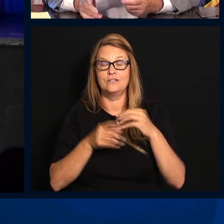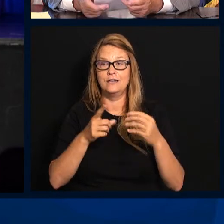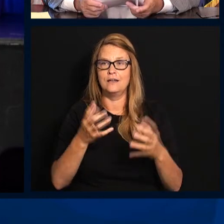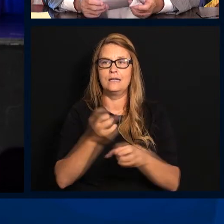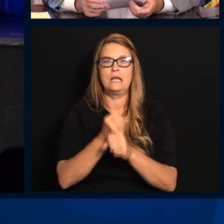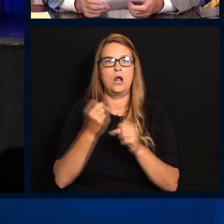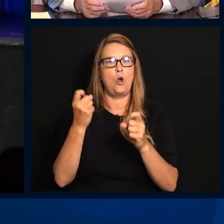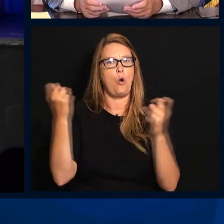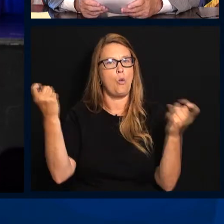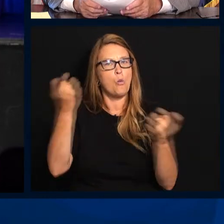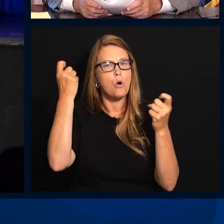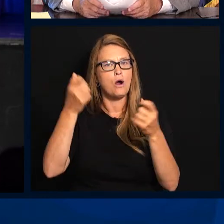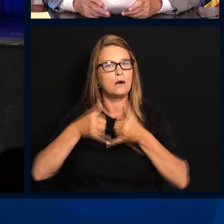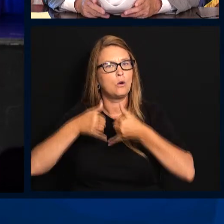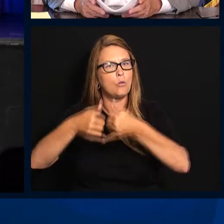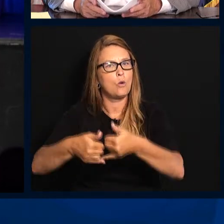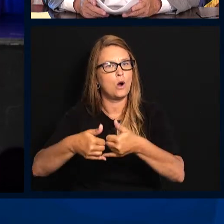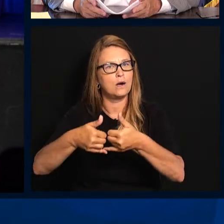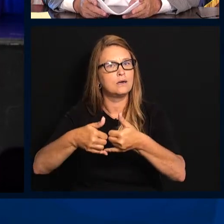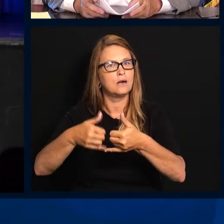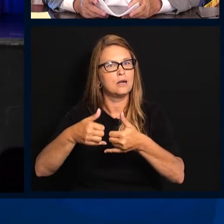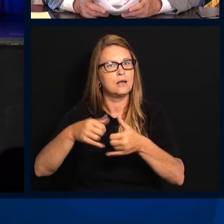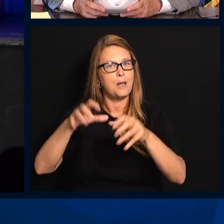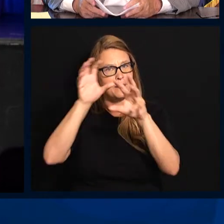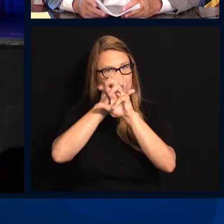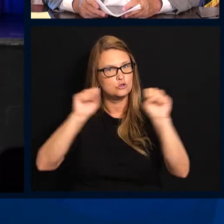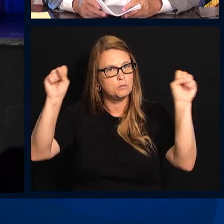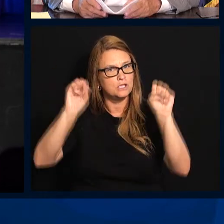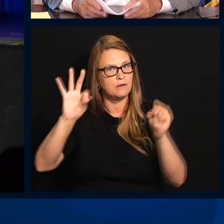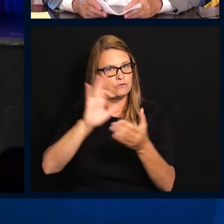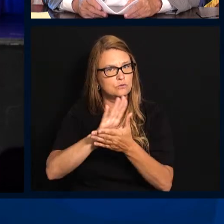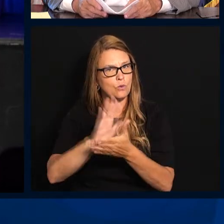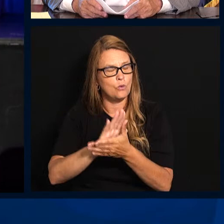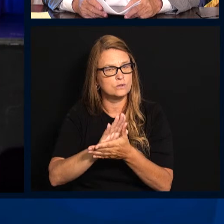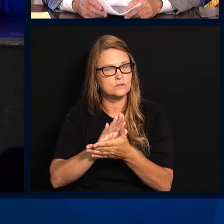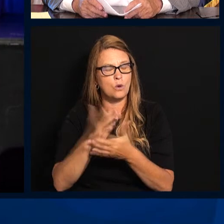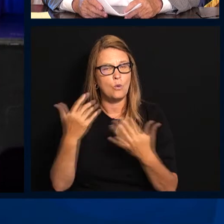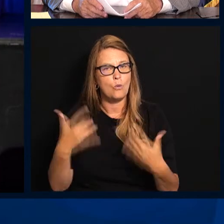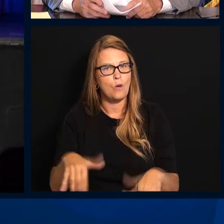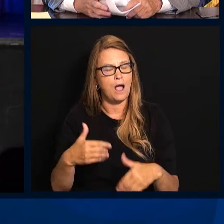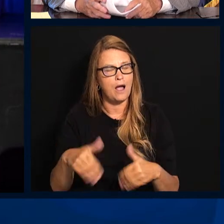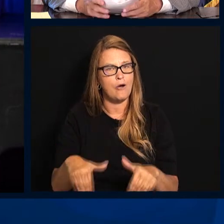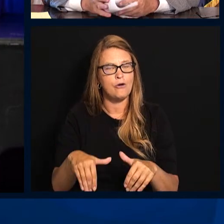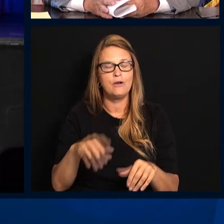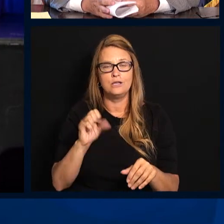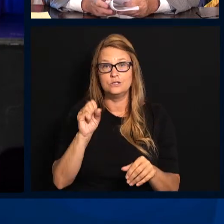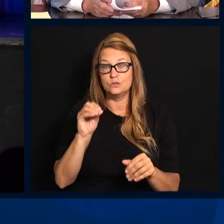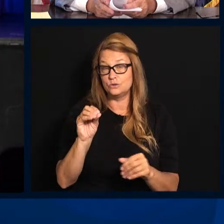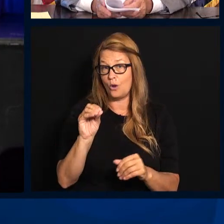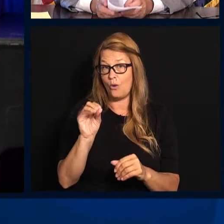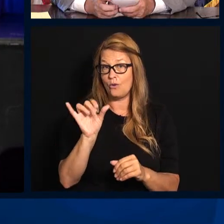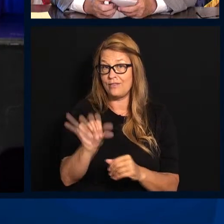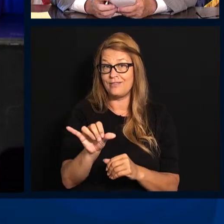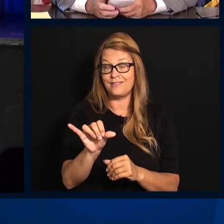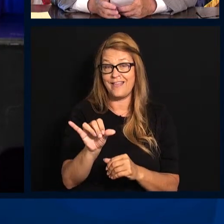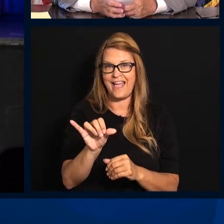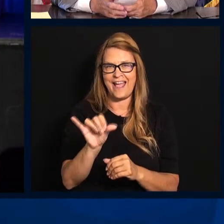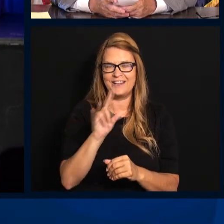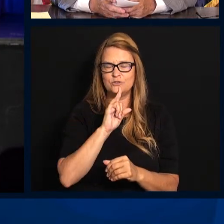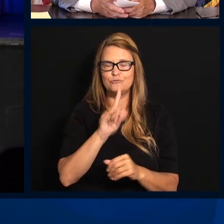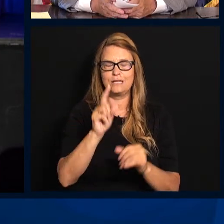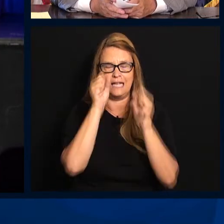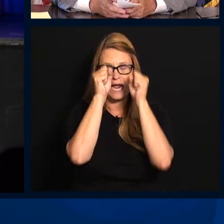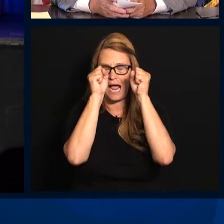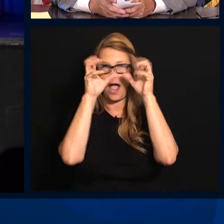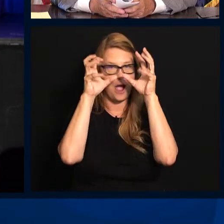horseshoe and being knighted by Clayton Birch, our superintendent of schools. You know, it is